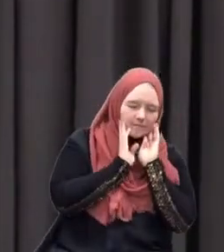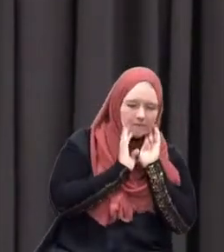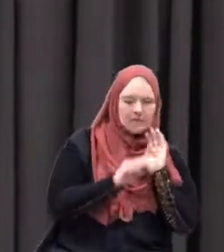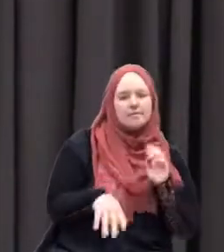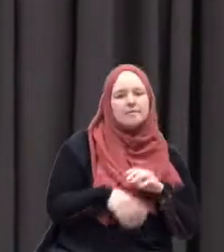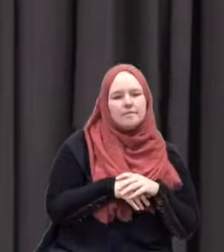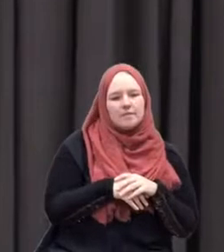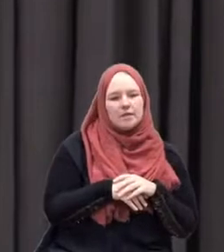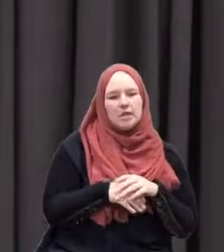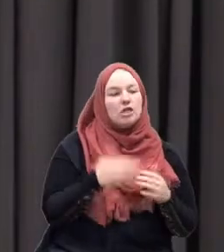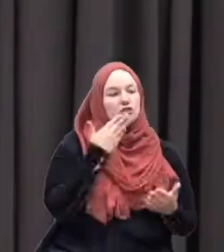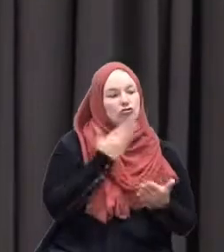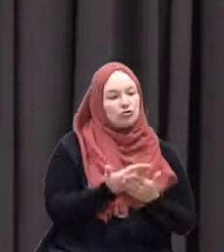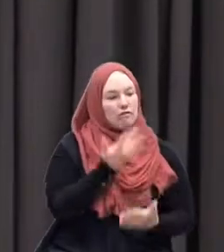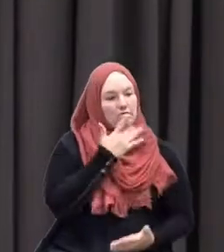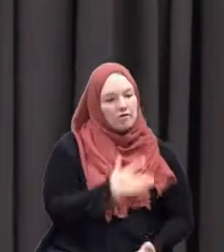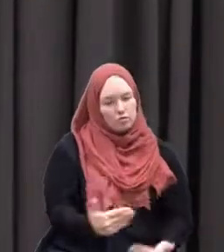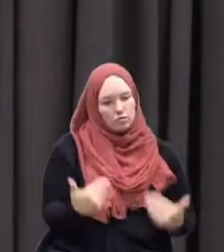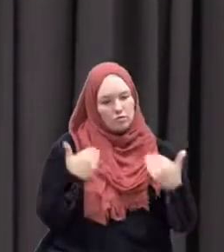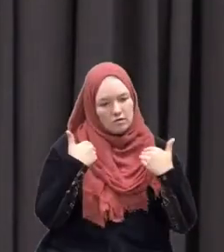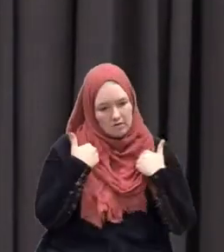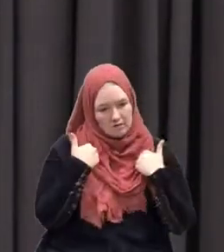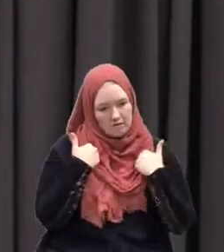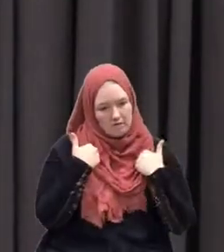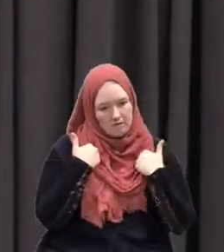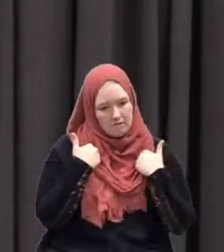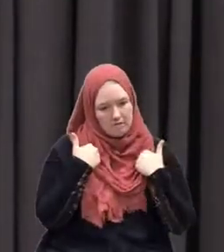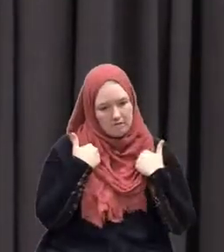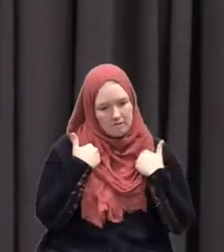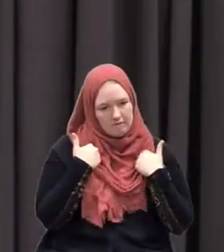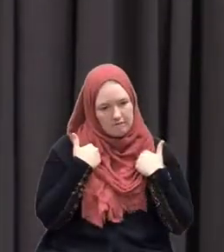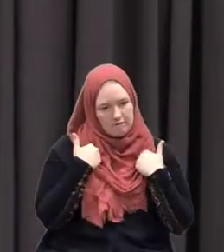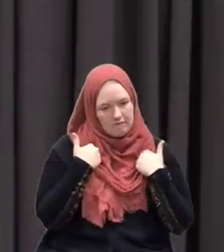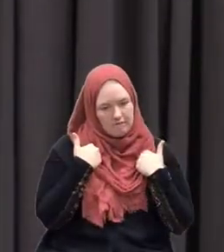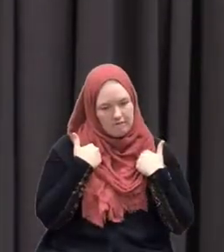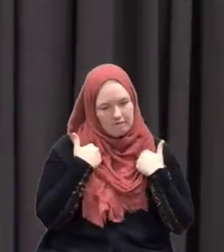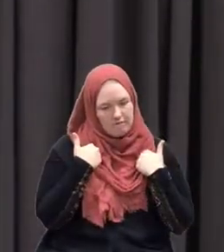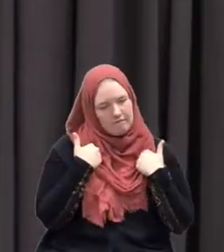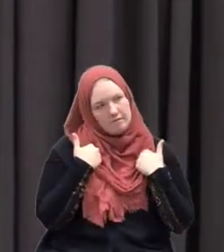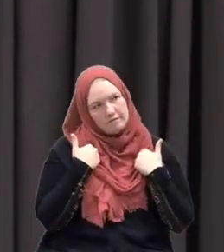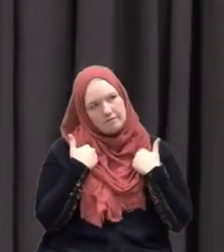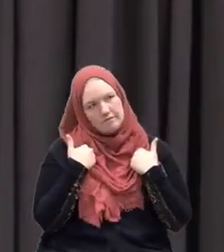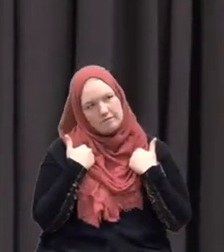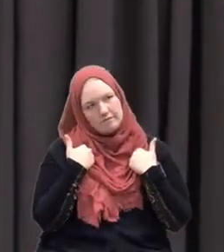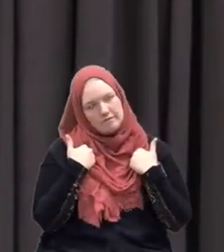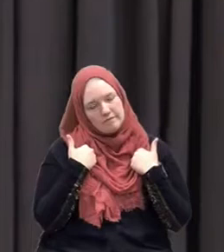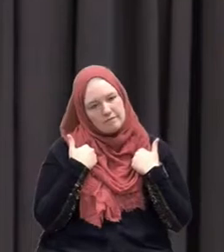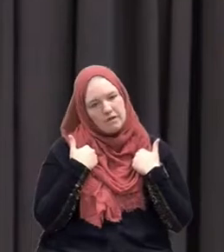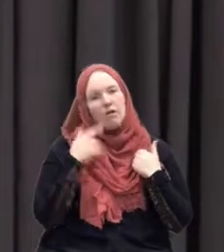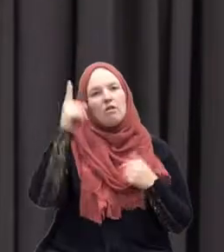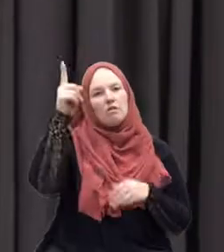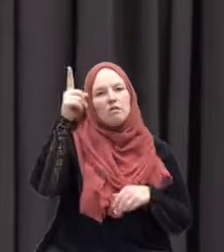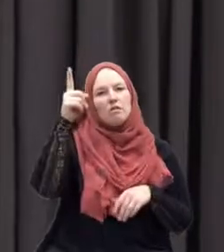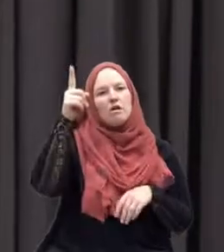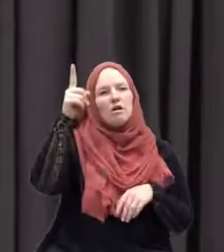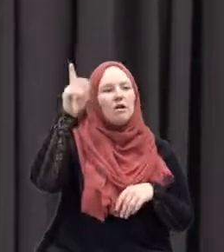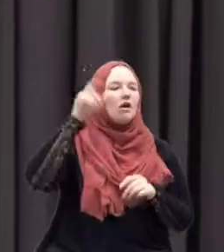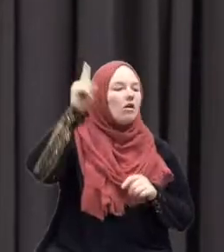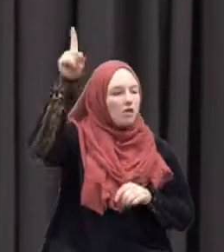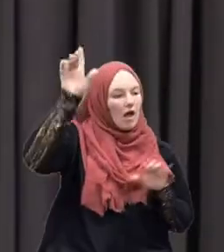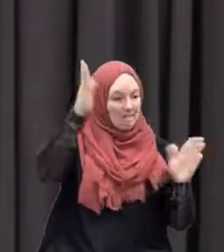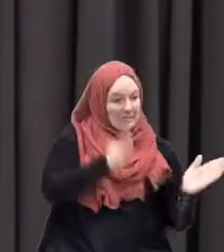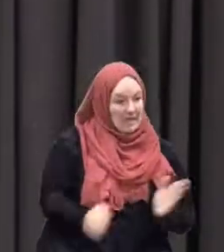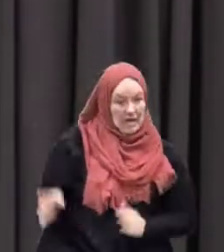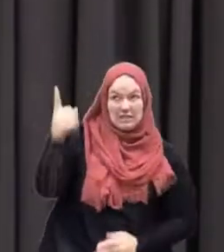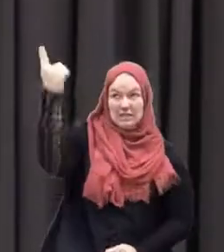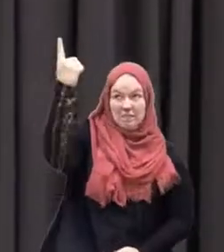Is it good not to have to be in the top? No, it is not. But Allah works His ways, not our